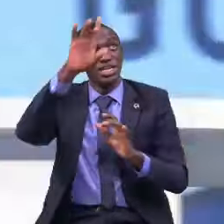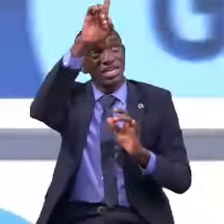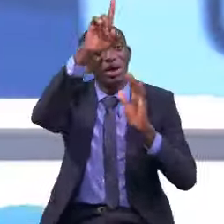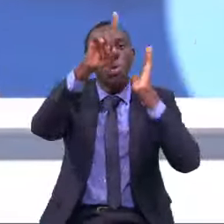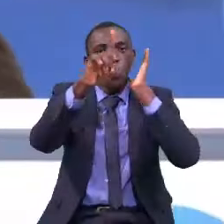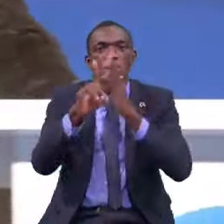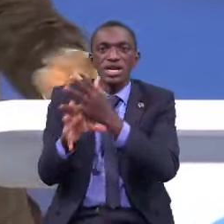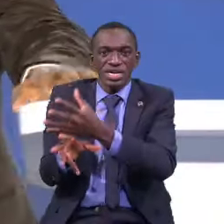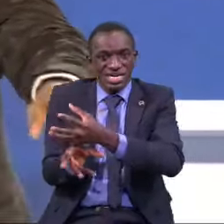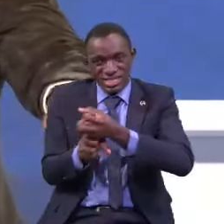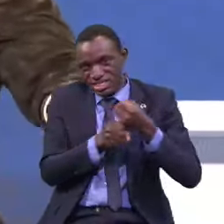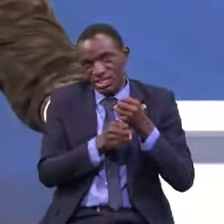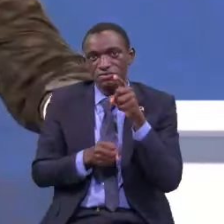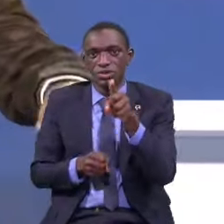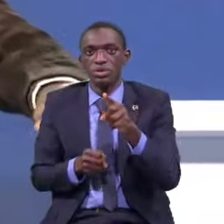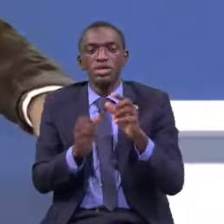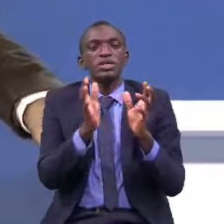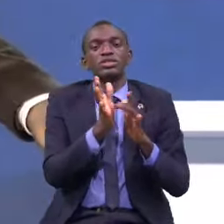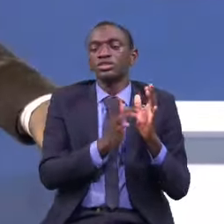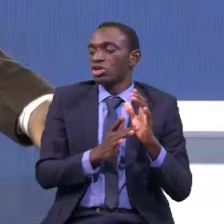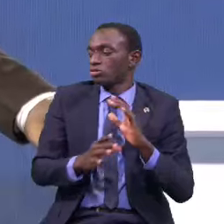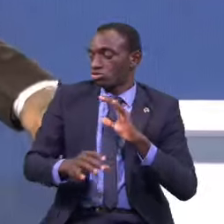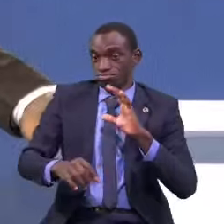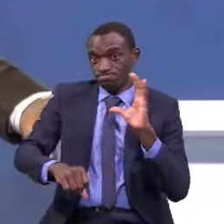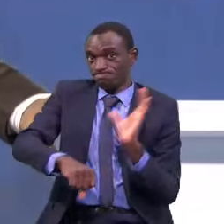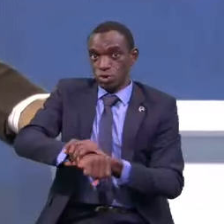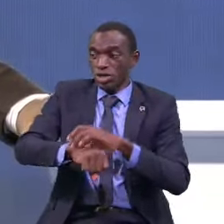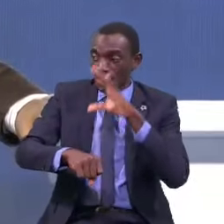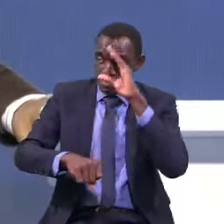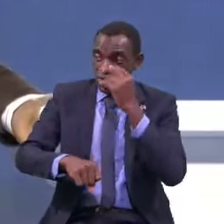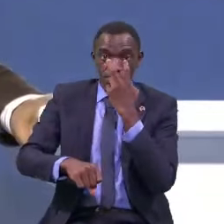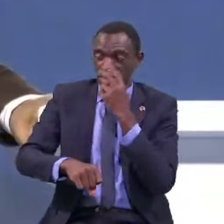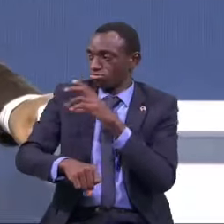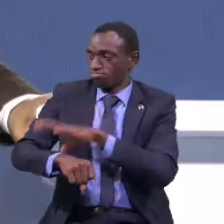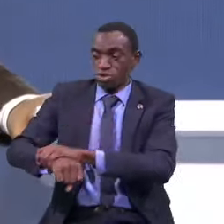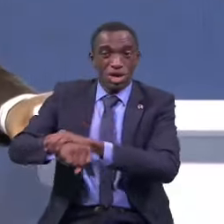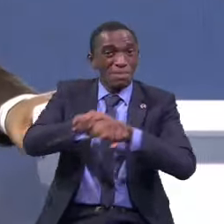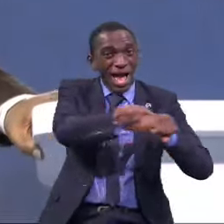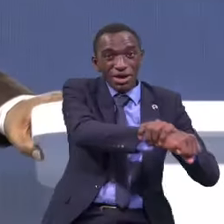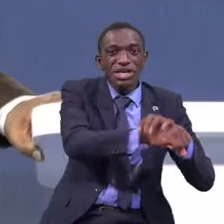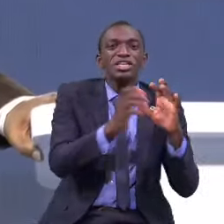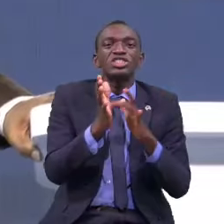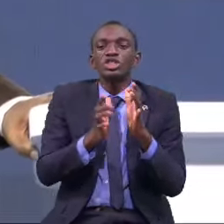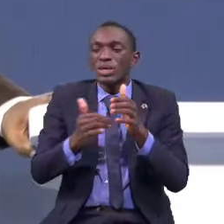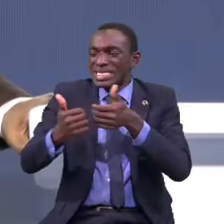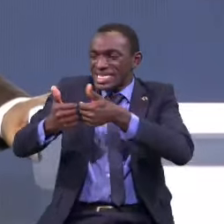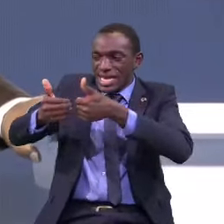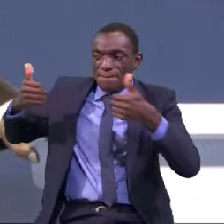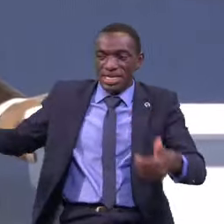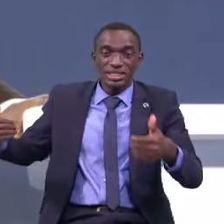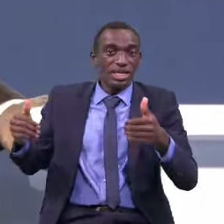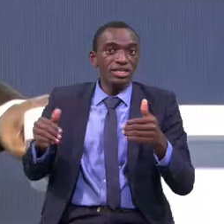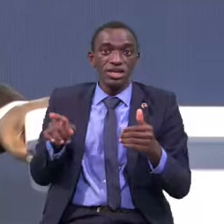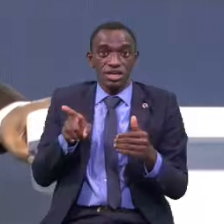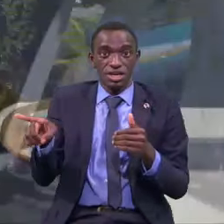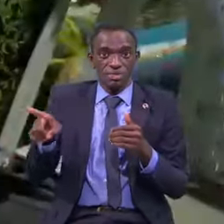He took him out, he separated him. Before you will touch him, the